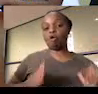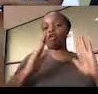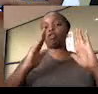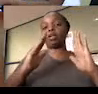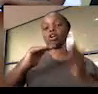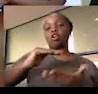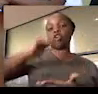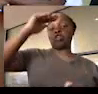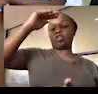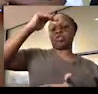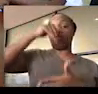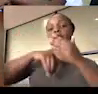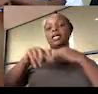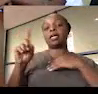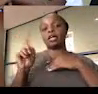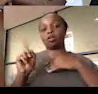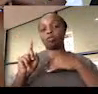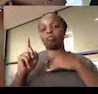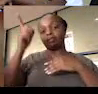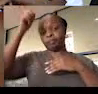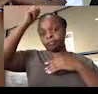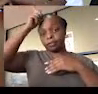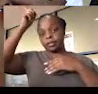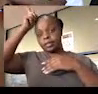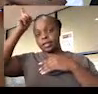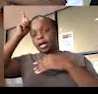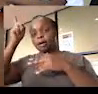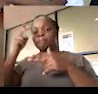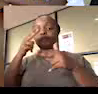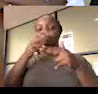in Nairobi, in a slum called Korokocho.